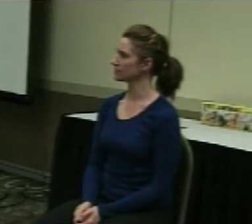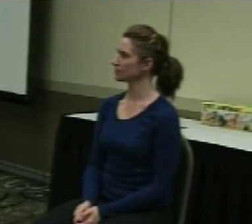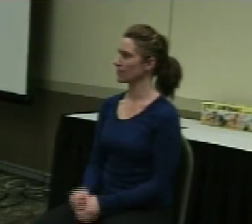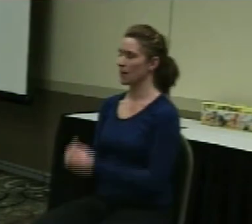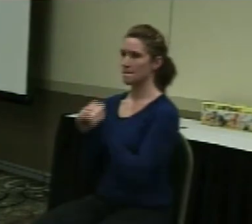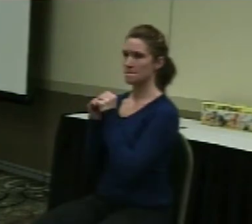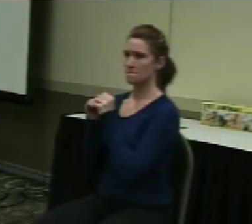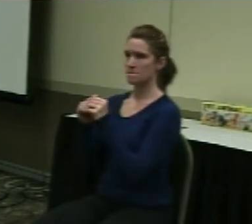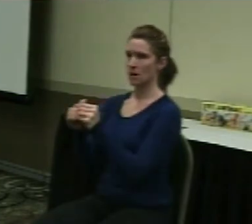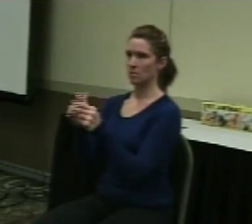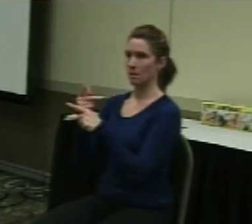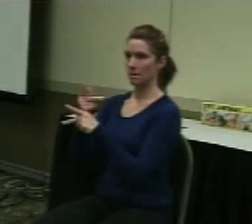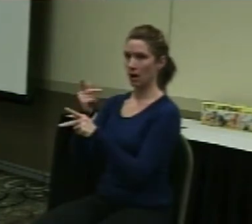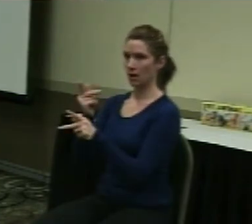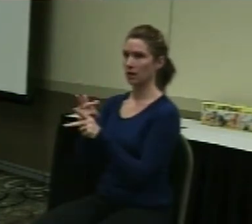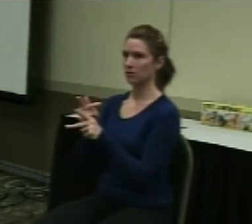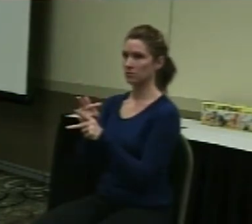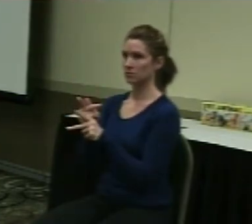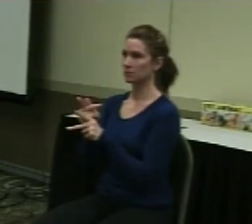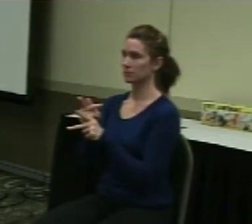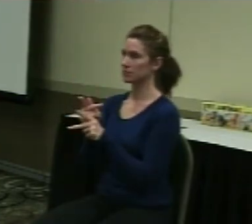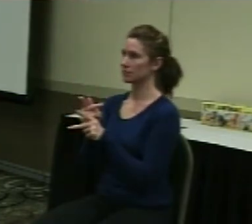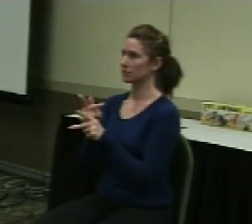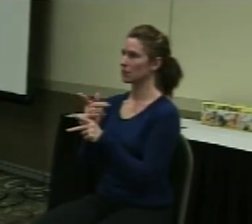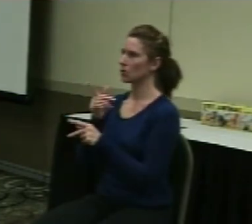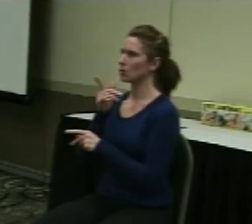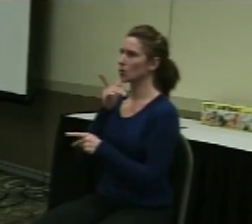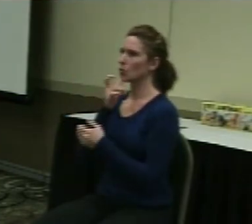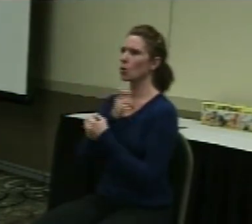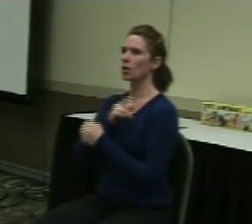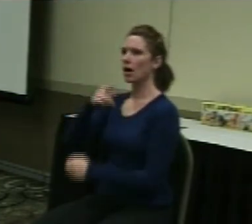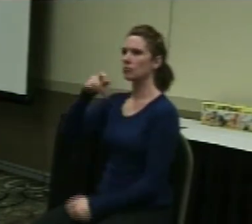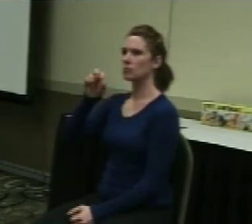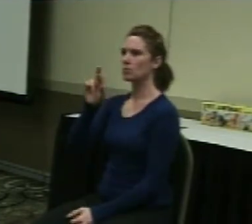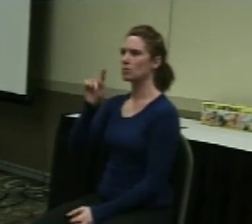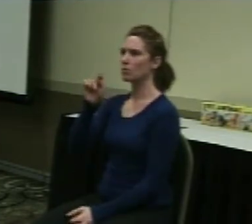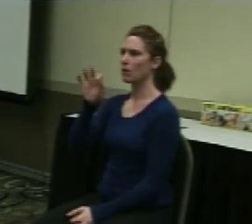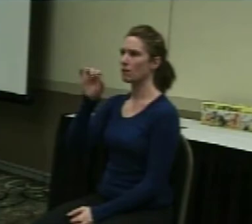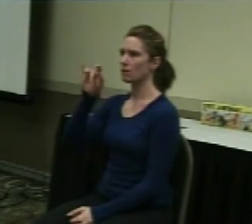Permanent products, those portfolios. Who loves to use portfolios?